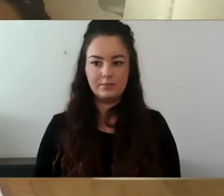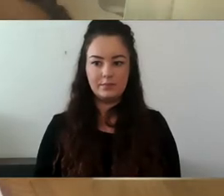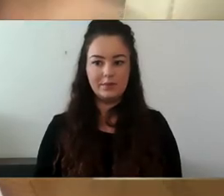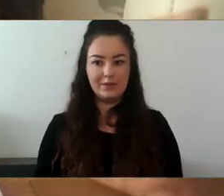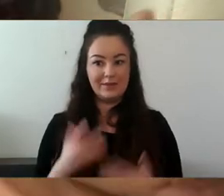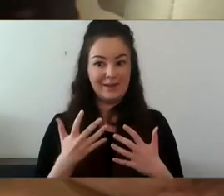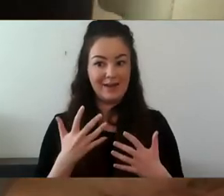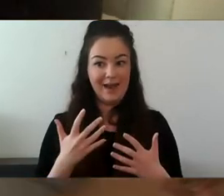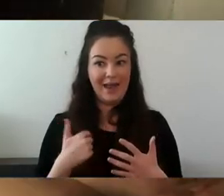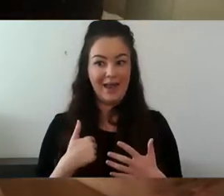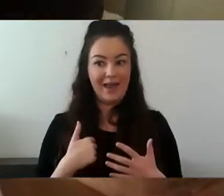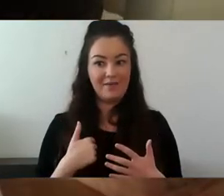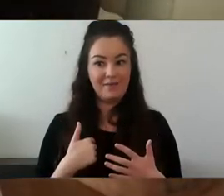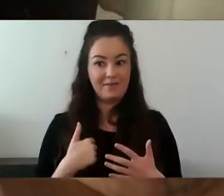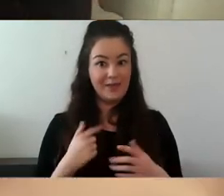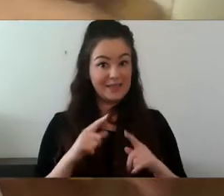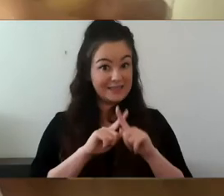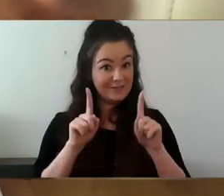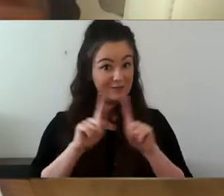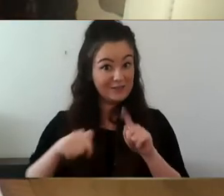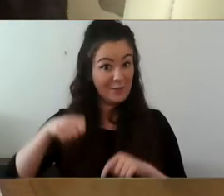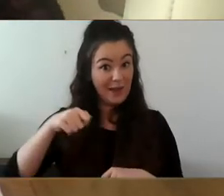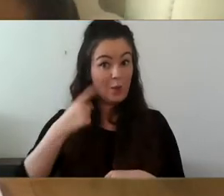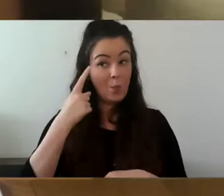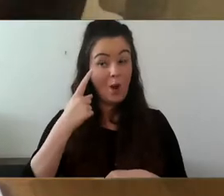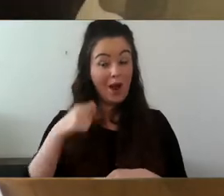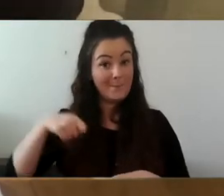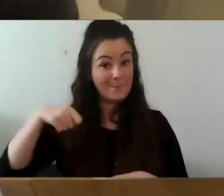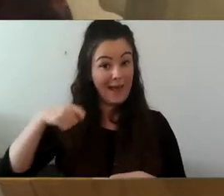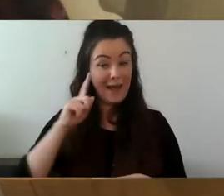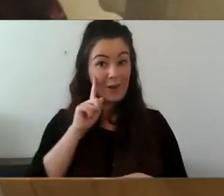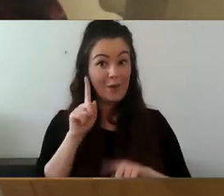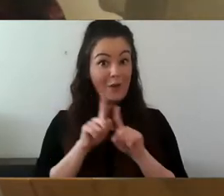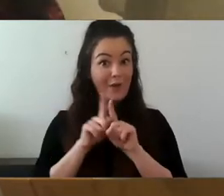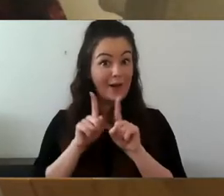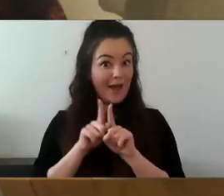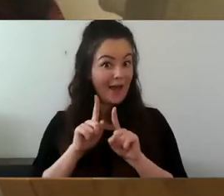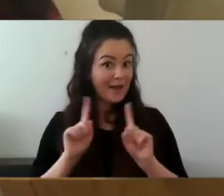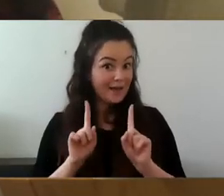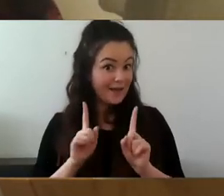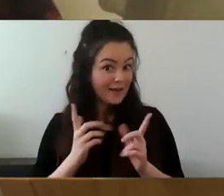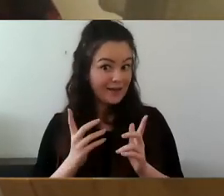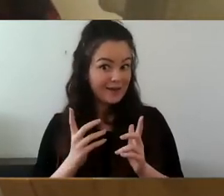So now I have a full set of bags. I'll have one for